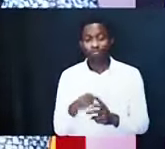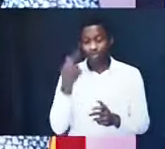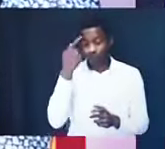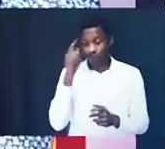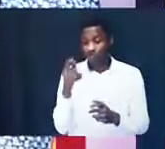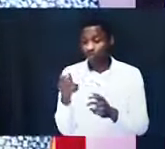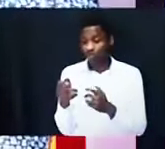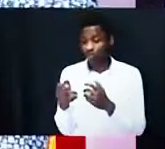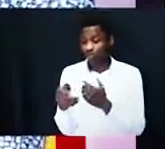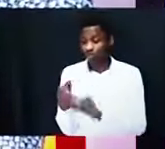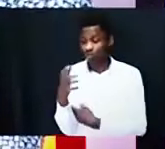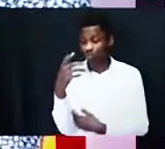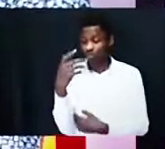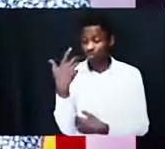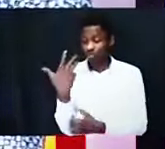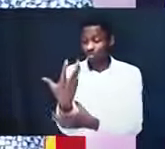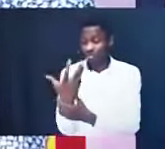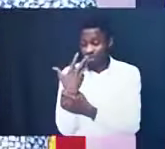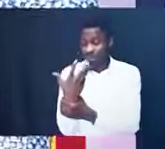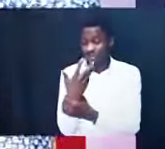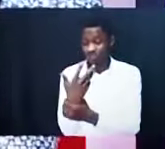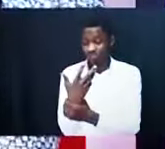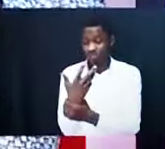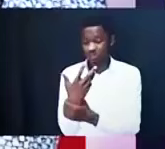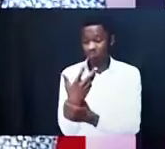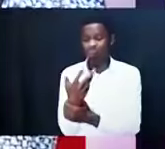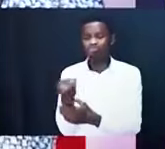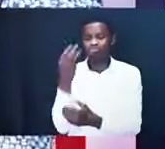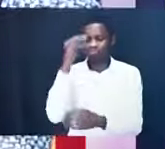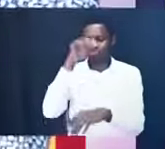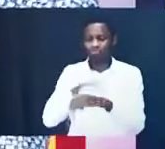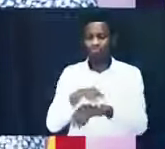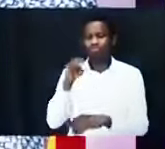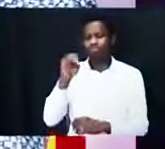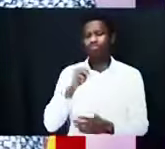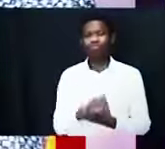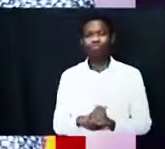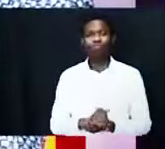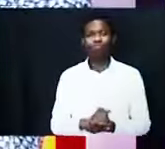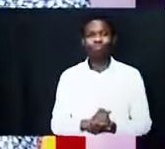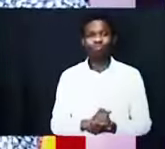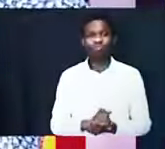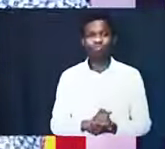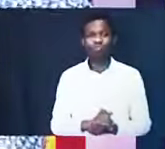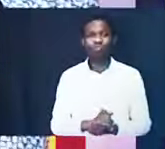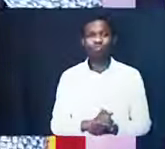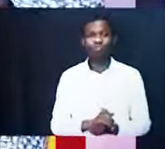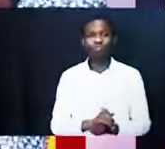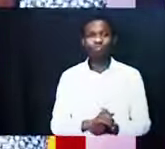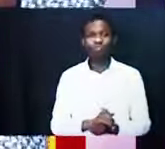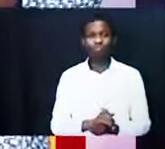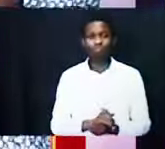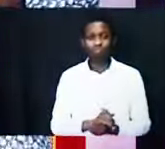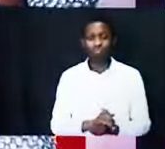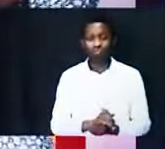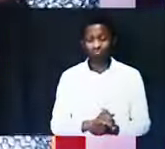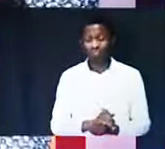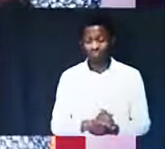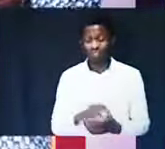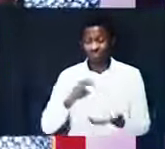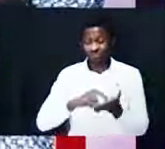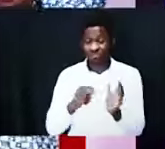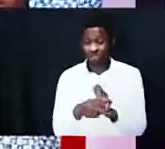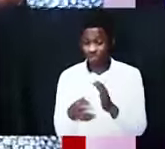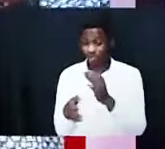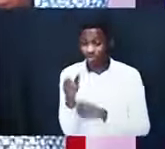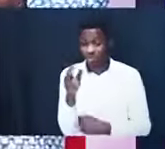the Lord, his God, was on him. This is just to say the presence of God is with